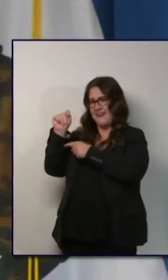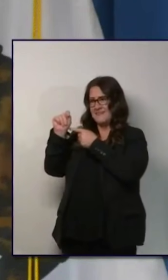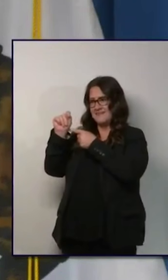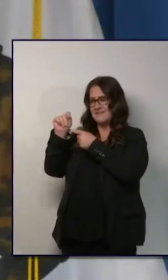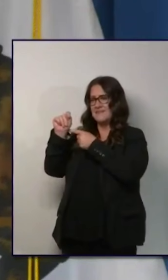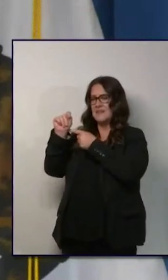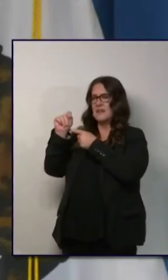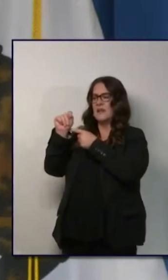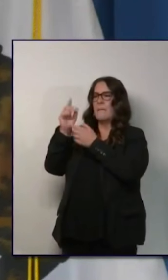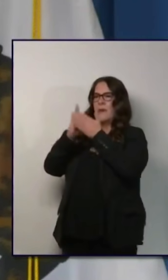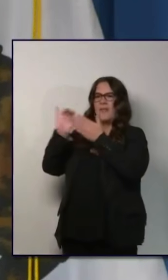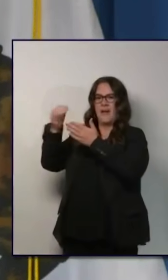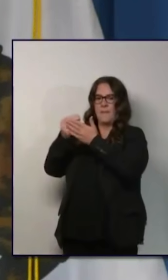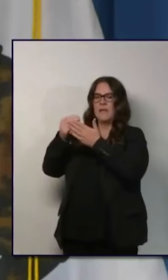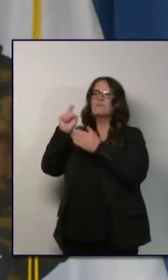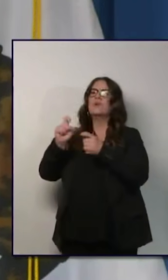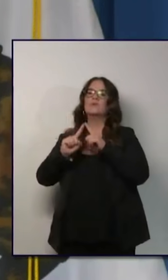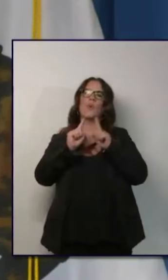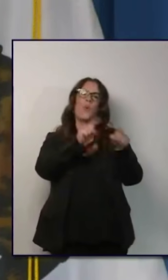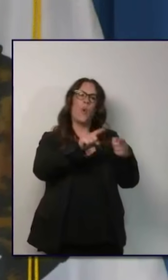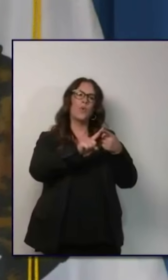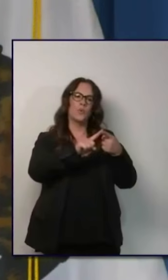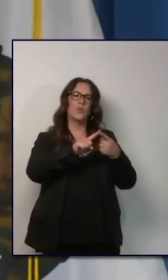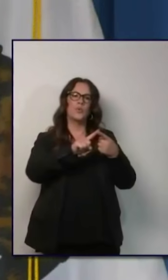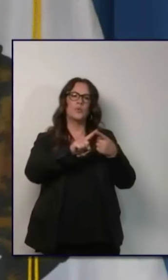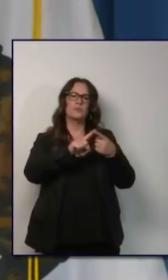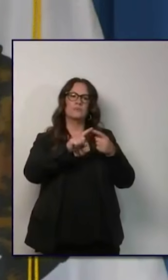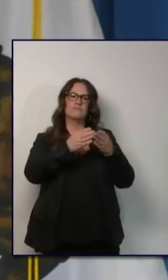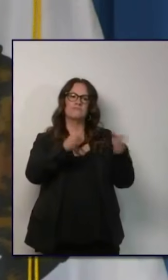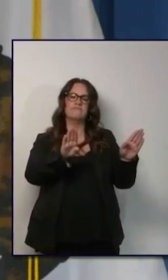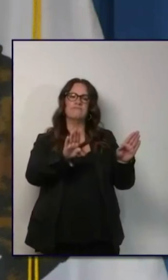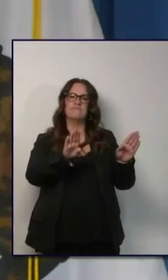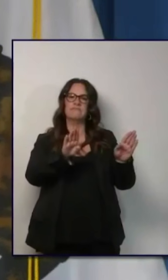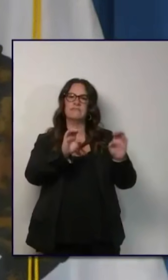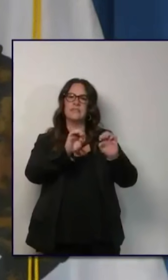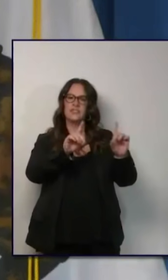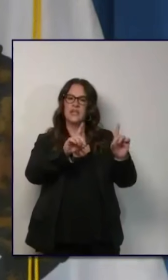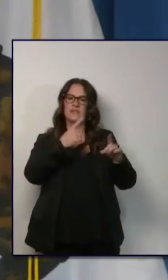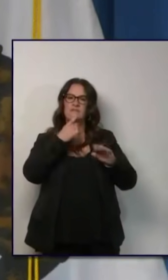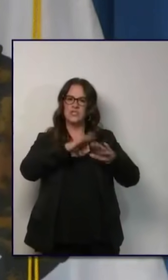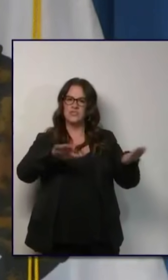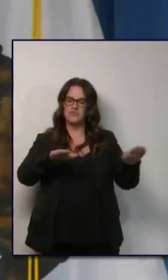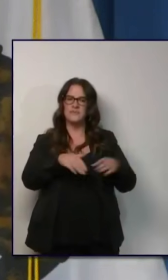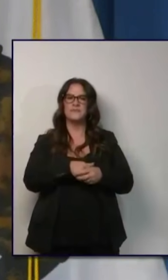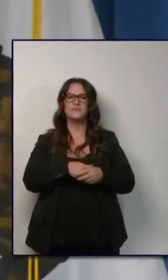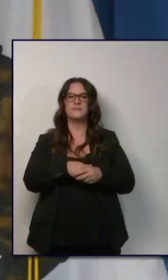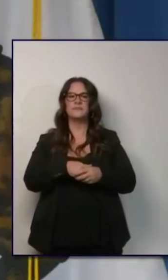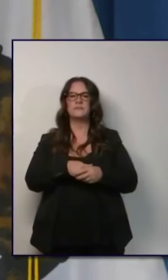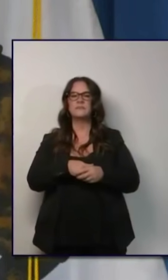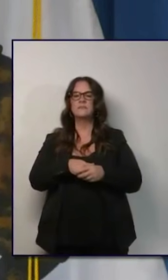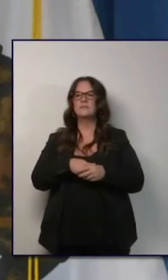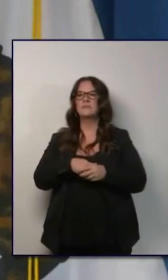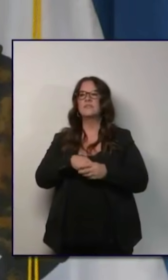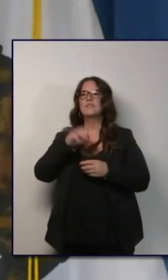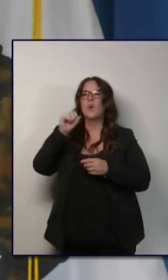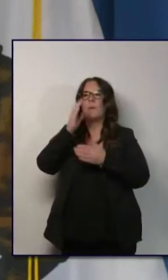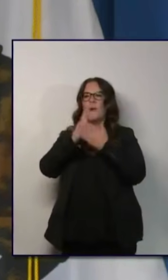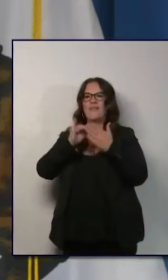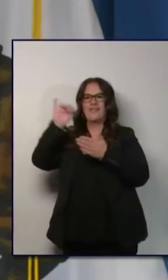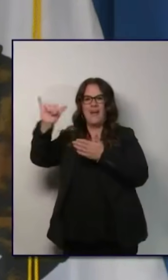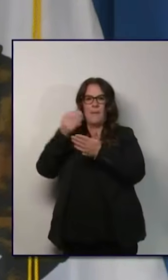through 14. That money, $1.6 billion, obviously also goes to reduce the size of